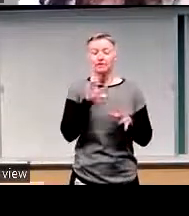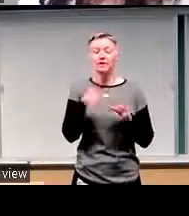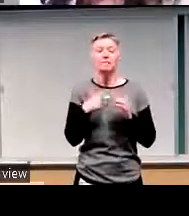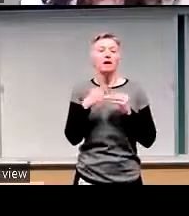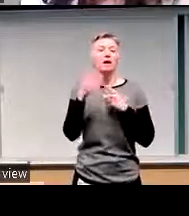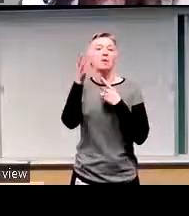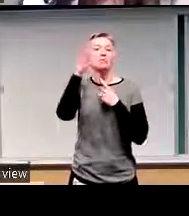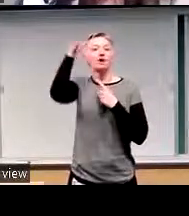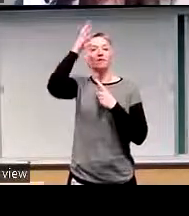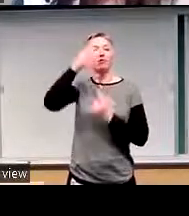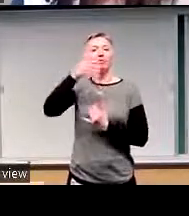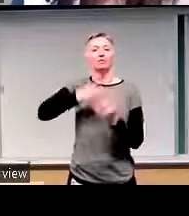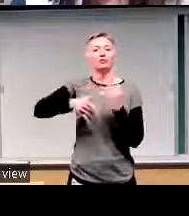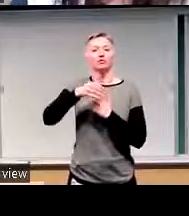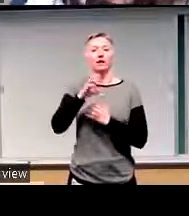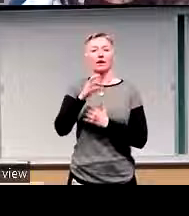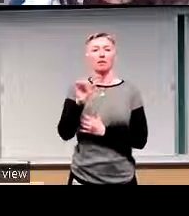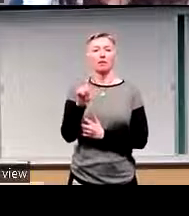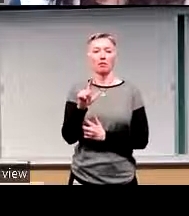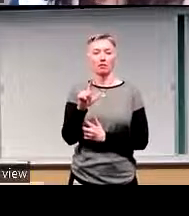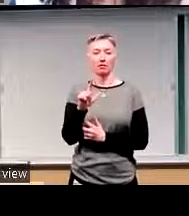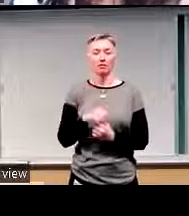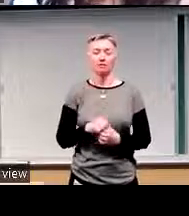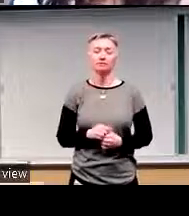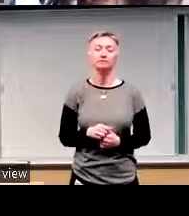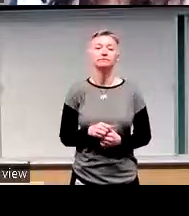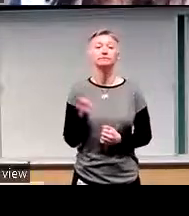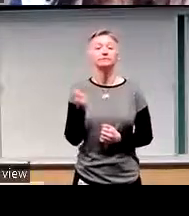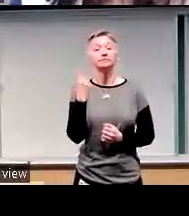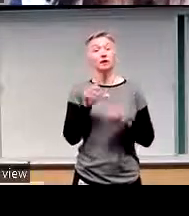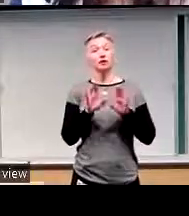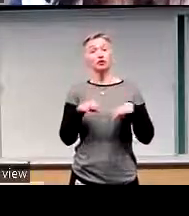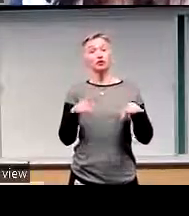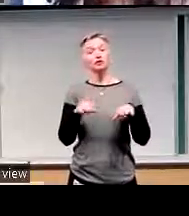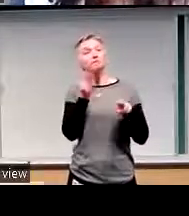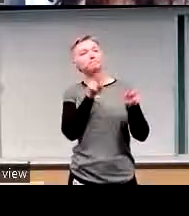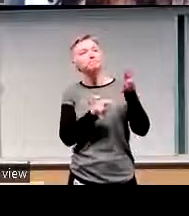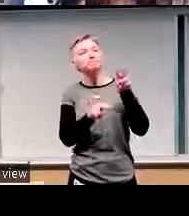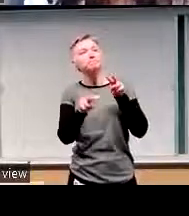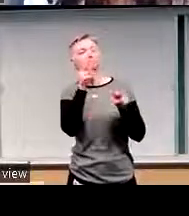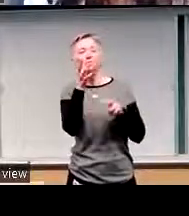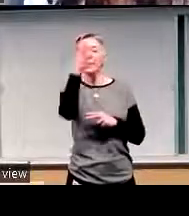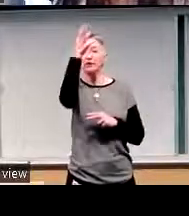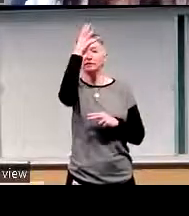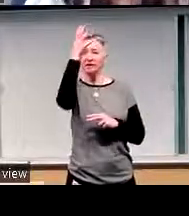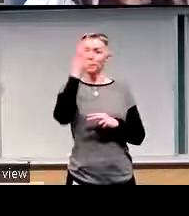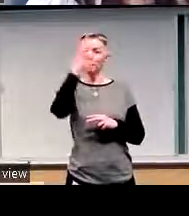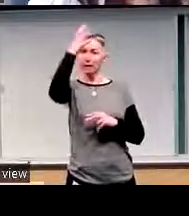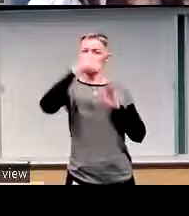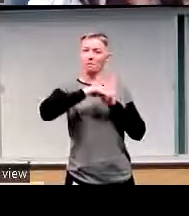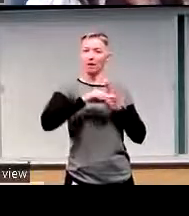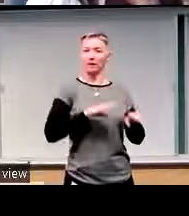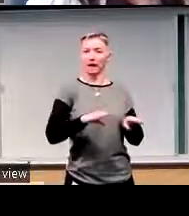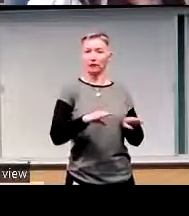parental social capital. So children observe their parents modeling certain behaviors,